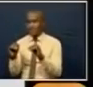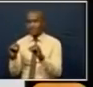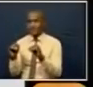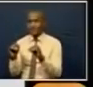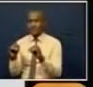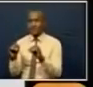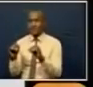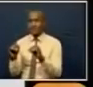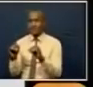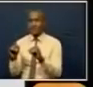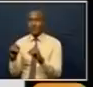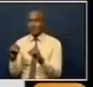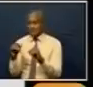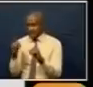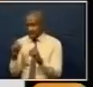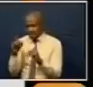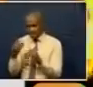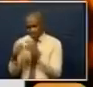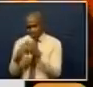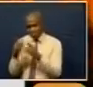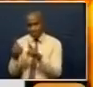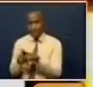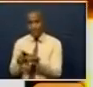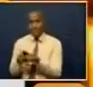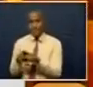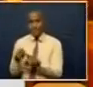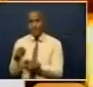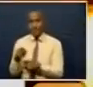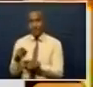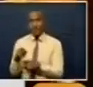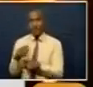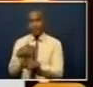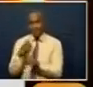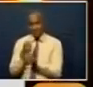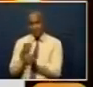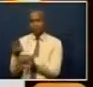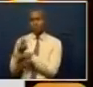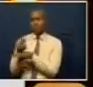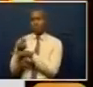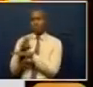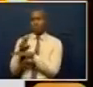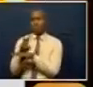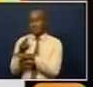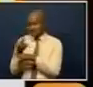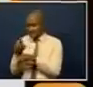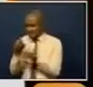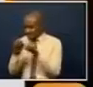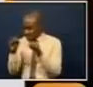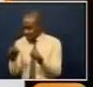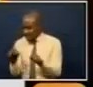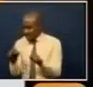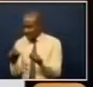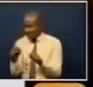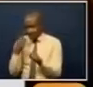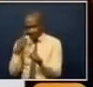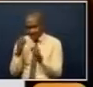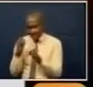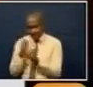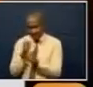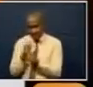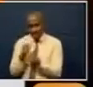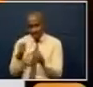it must not go on. And we are looking at it. I mean, my work is to oversight that system that they have now, to see whether it is working for the